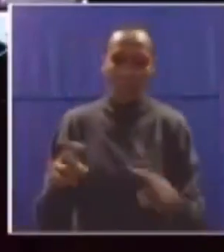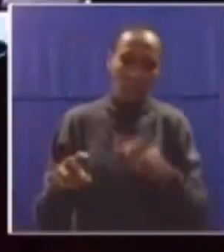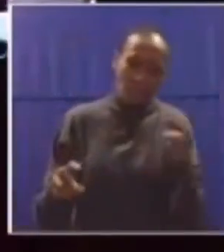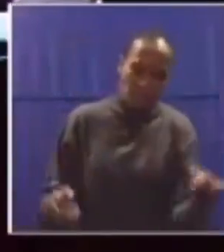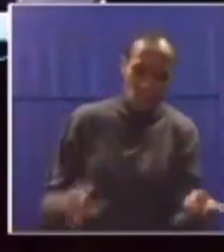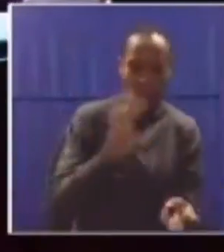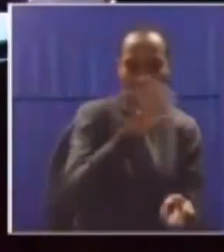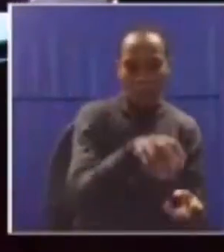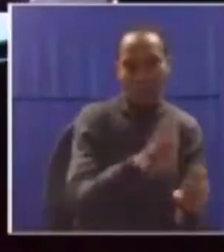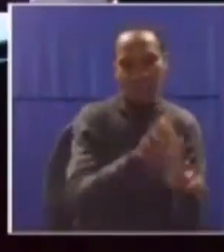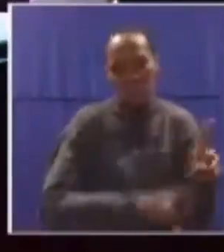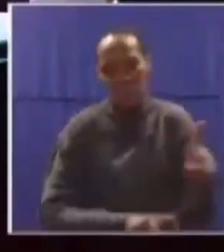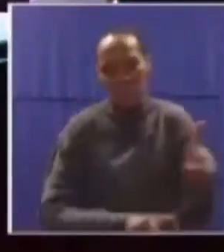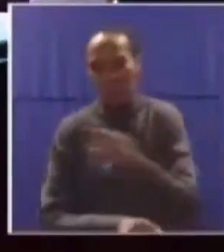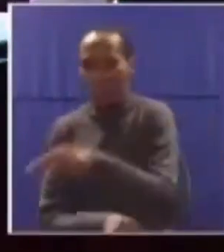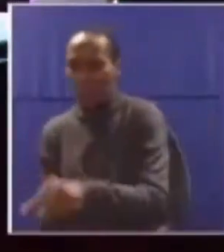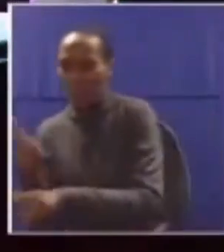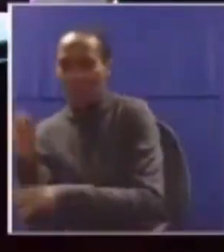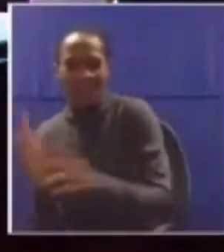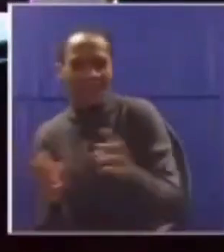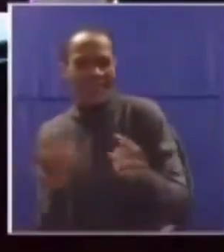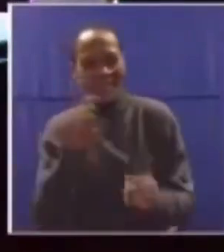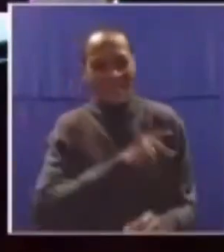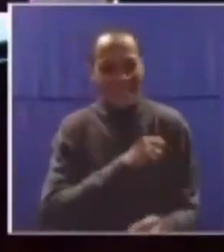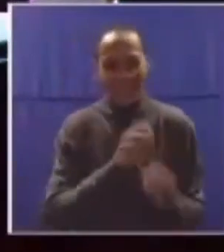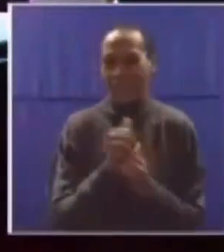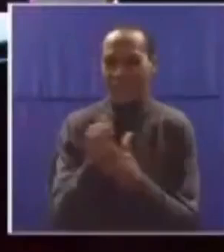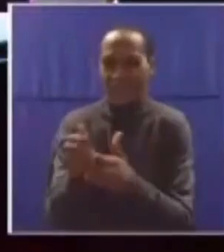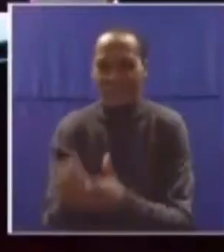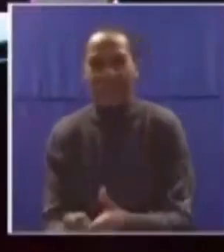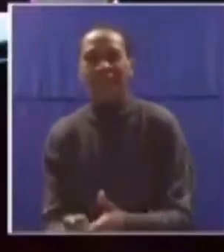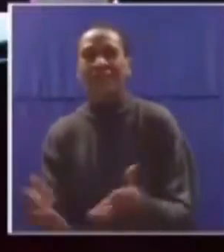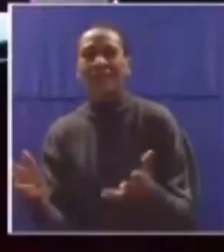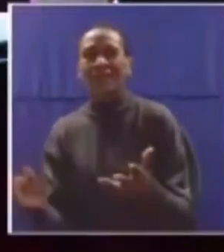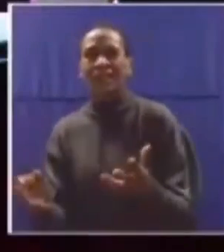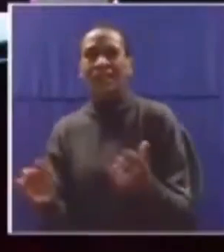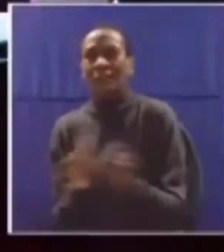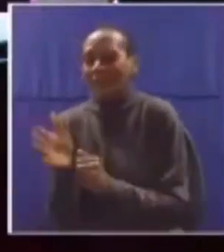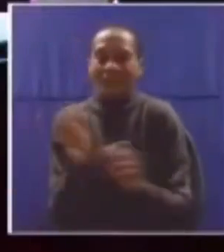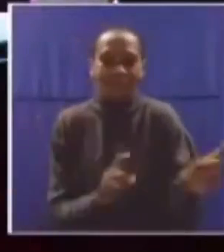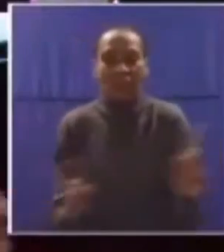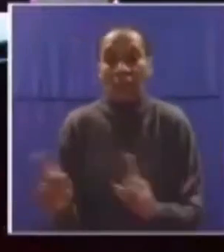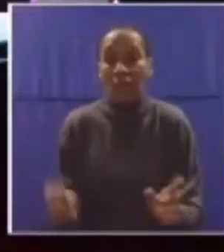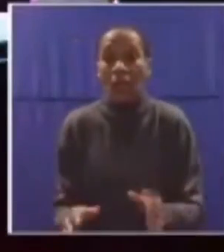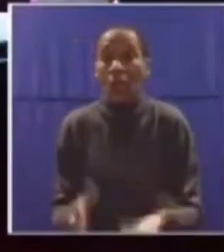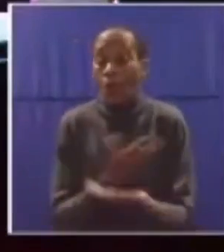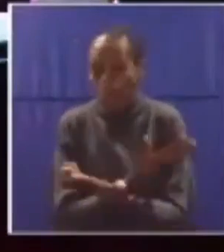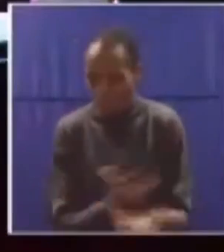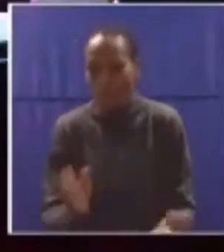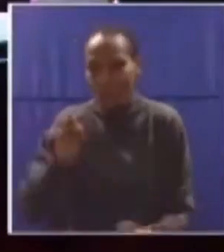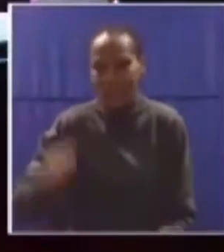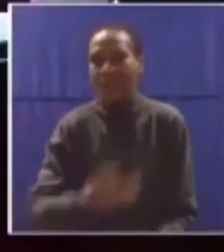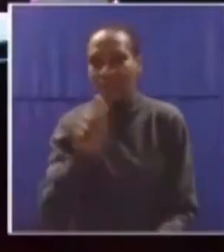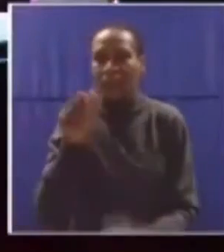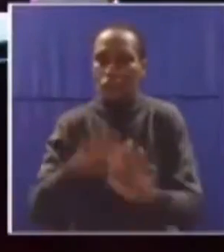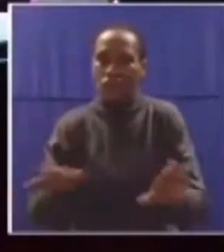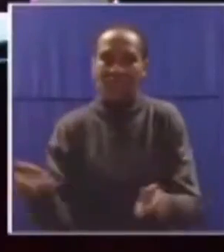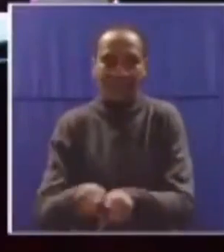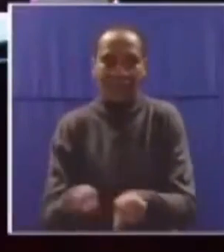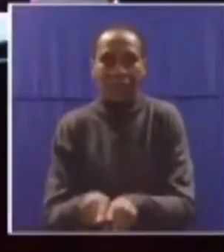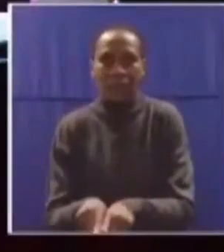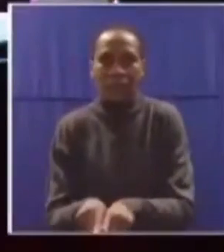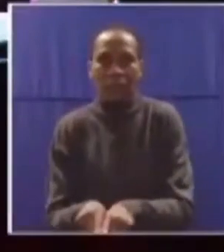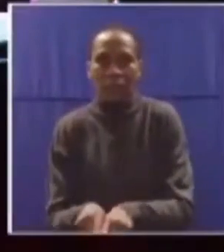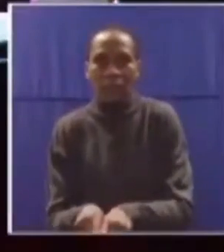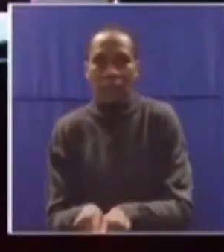other provinces in terms of meds, KZN is leading in terms of past. They're South African kids. And just, I think,